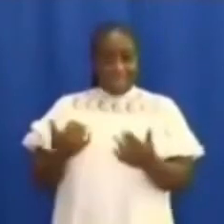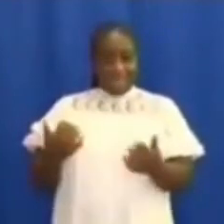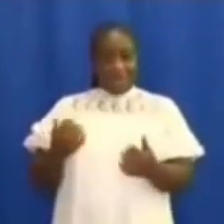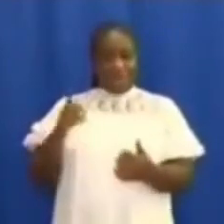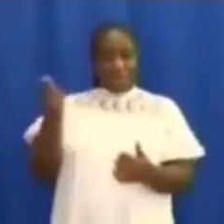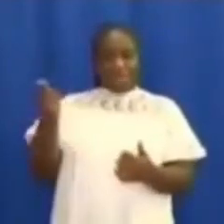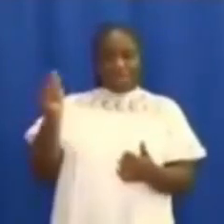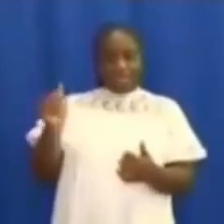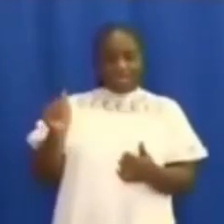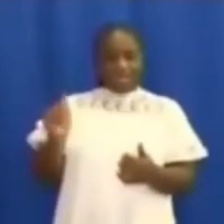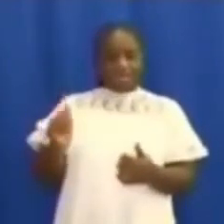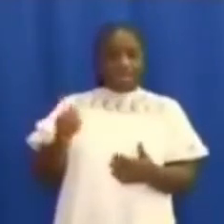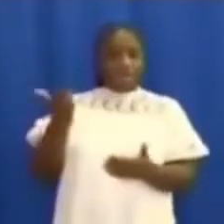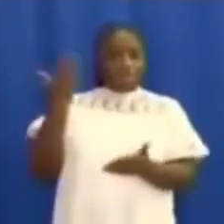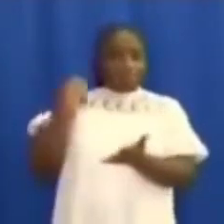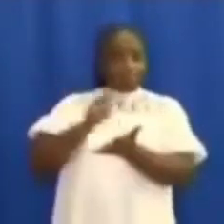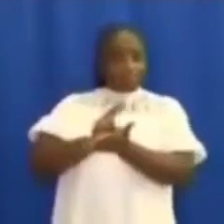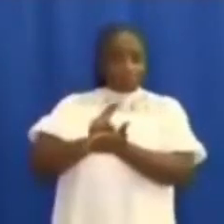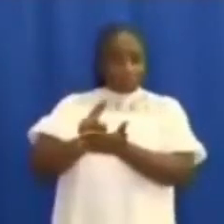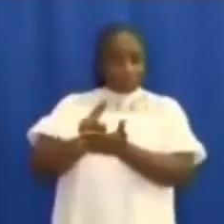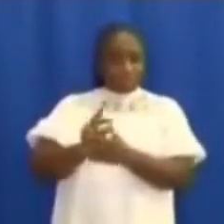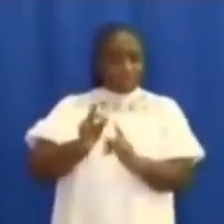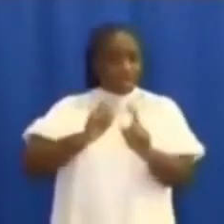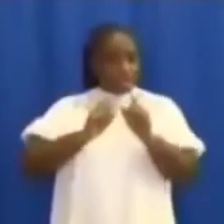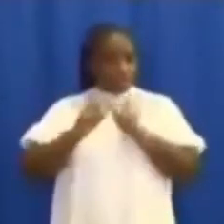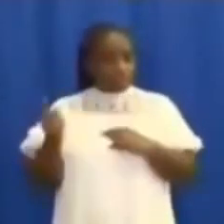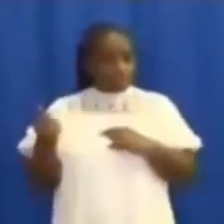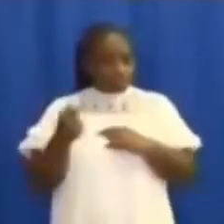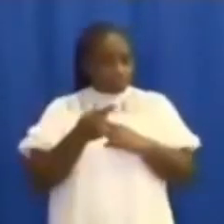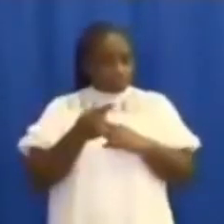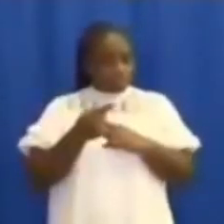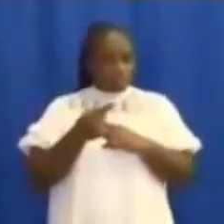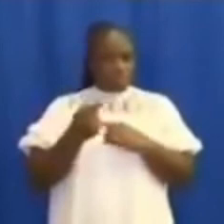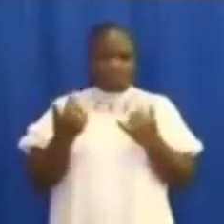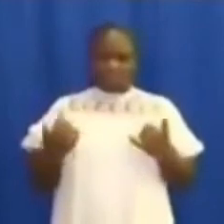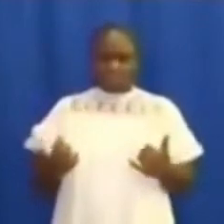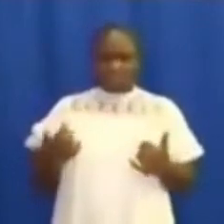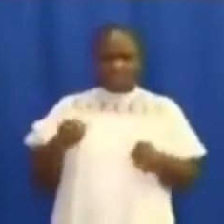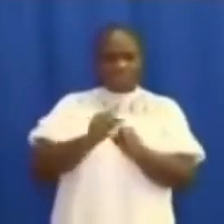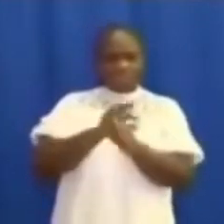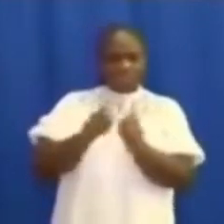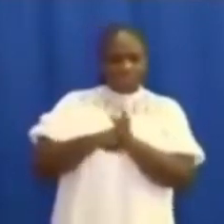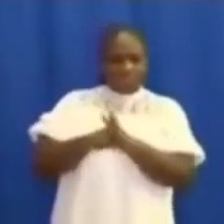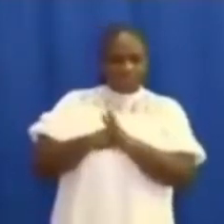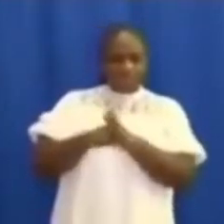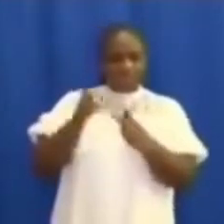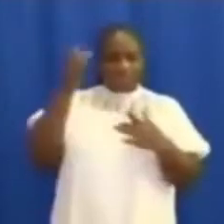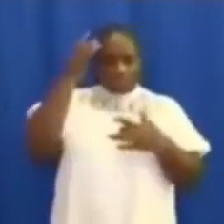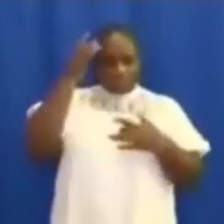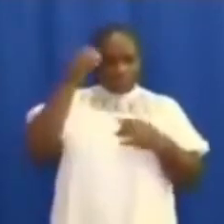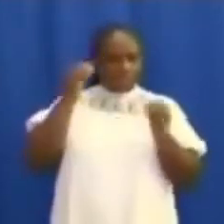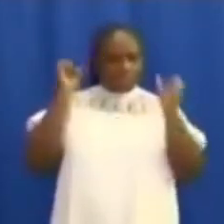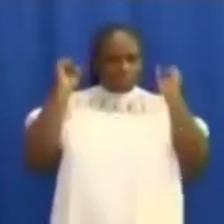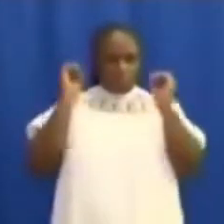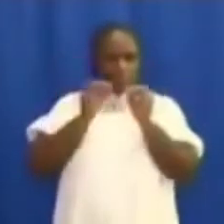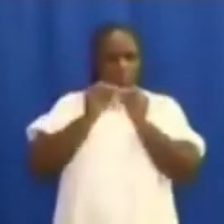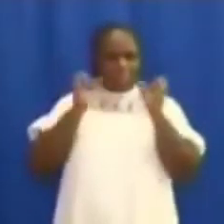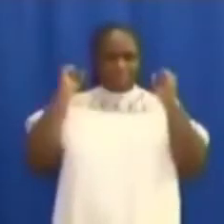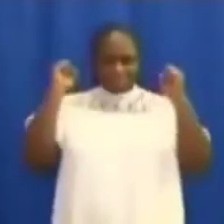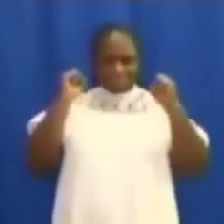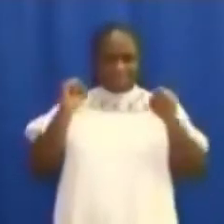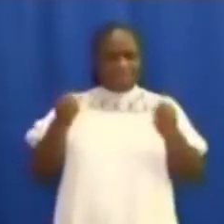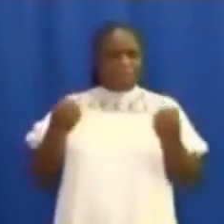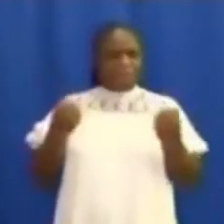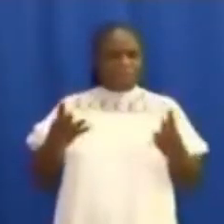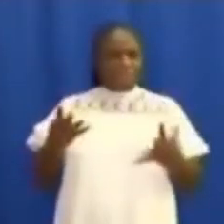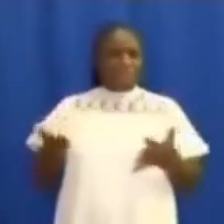Nyemime, oti enyone, ni kenya wie. Hela efe gbeye, ikemen